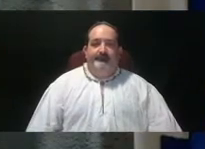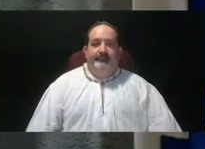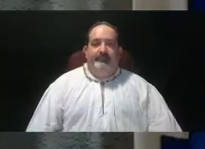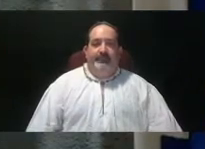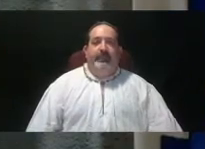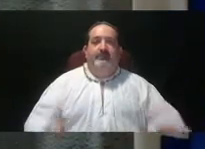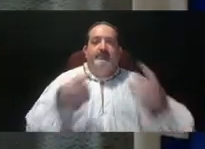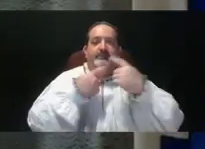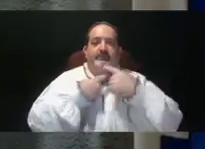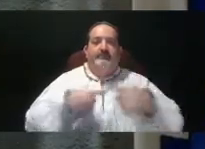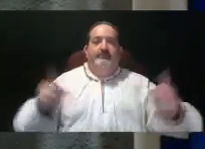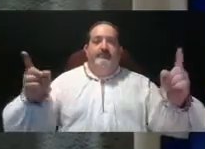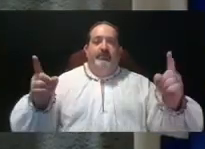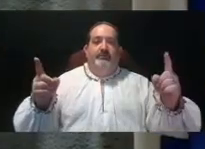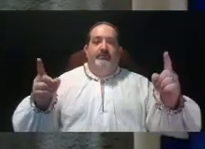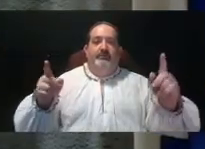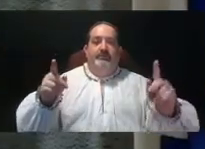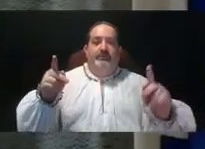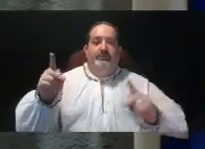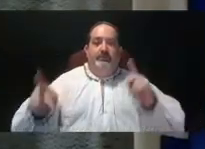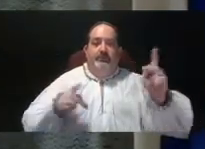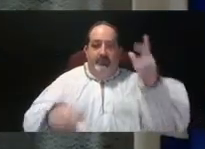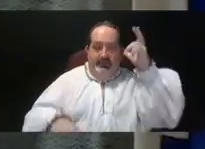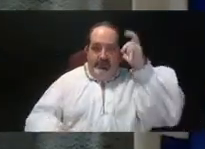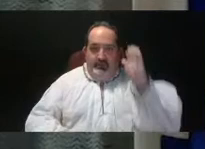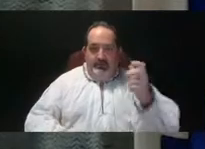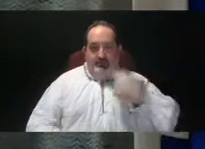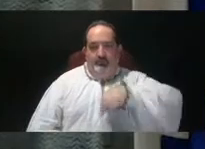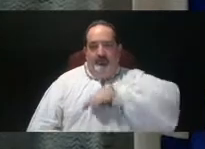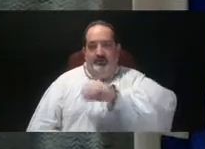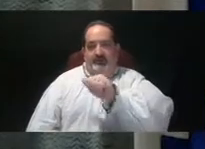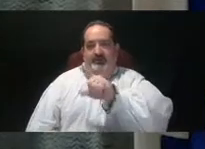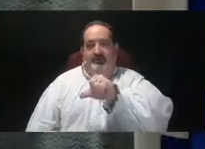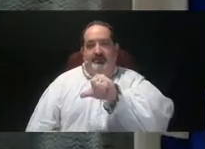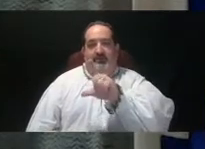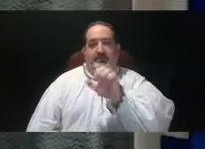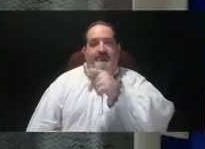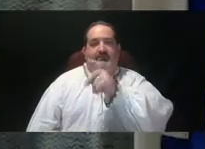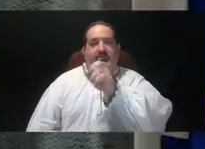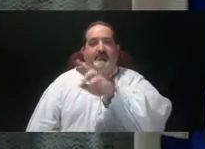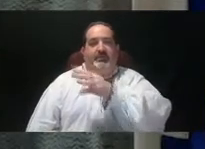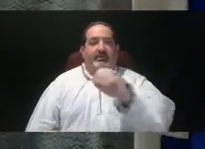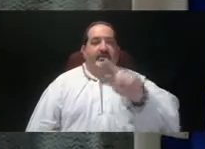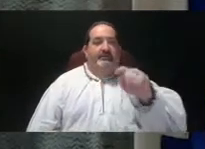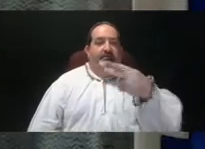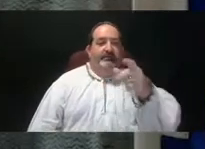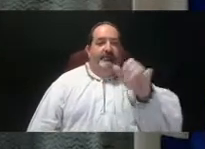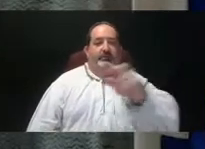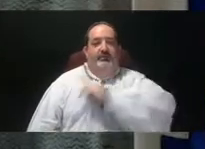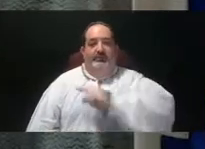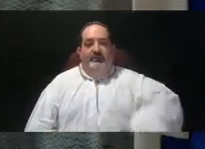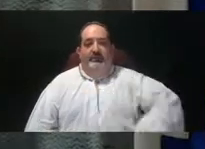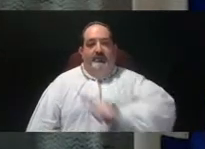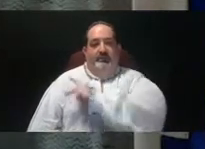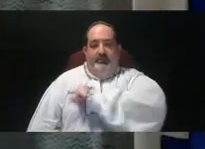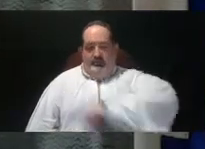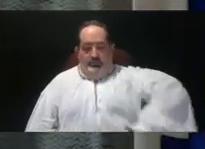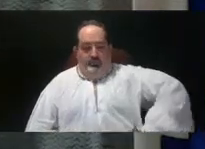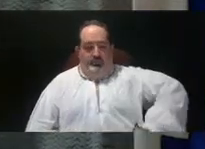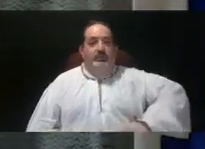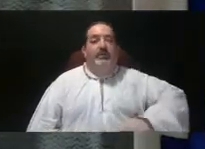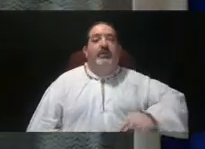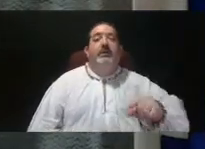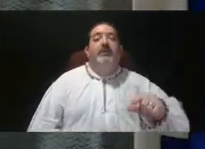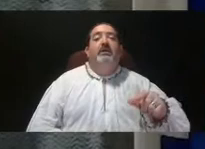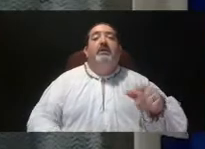Unto all those whom these presents come, we, Alexander and Tahira, King and Queen of the sovereign realm of Caid, send